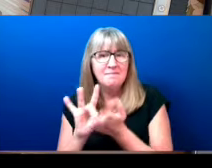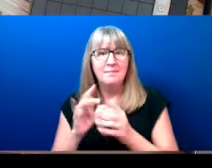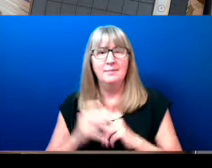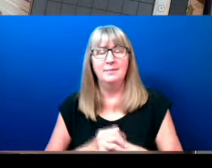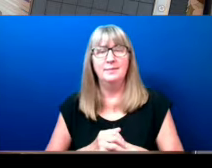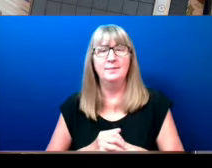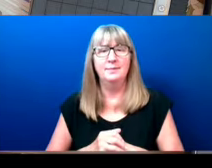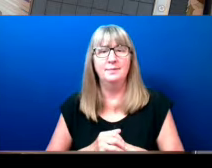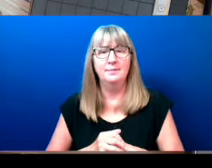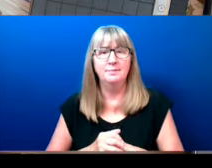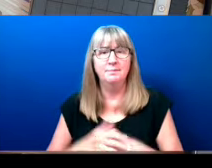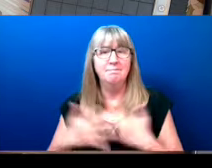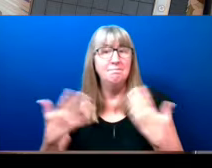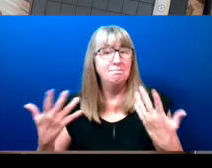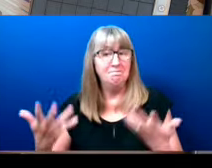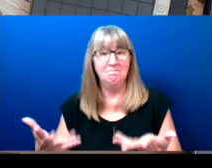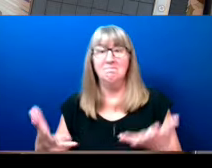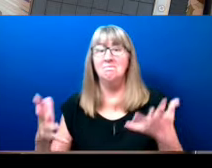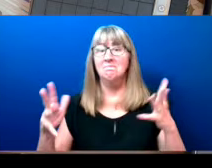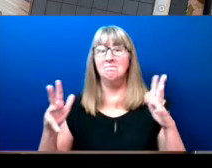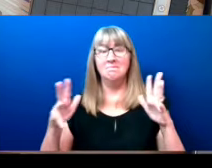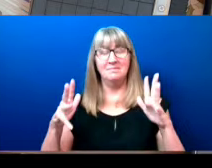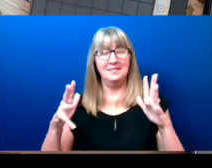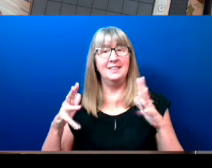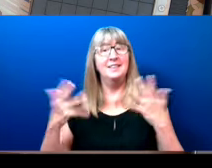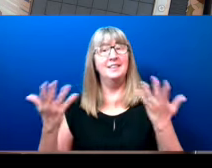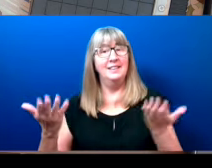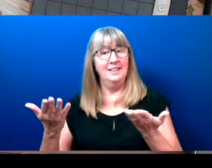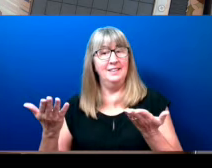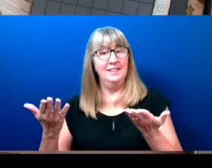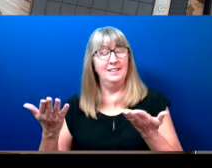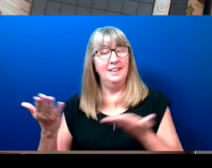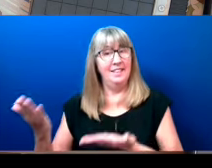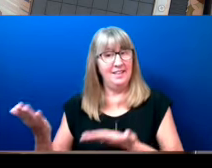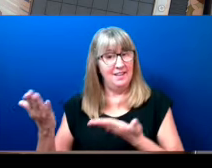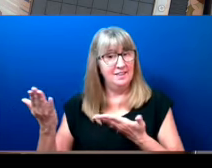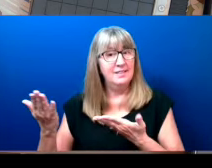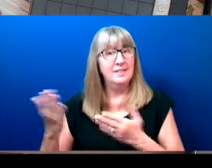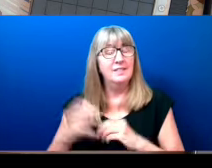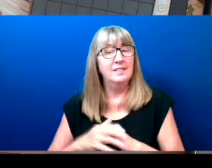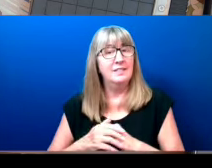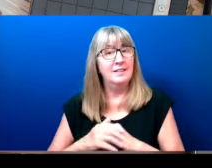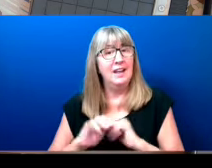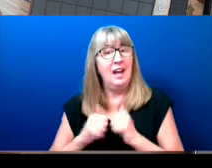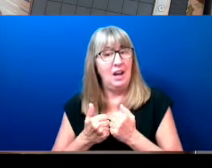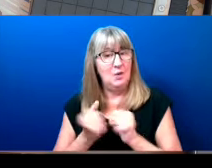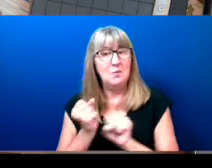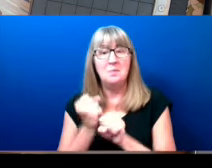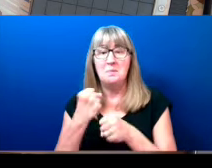that kind of a tree. These little guys. So that is how I